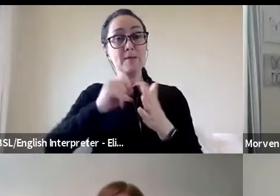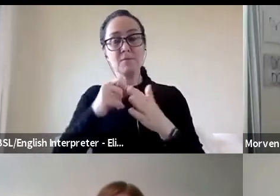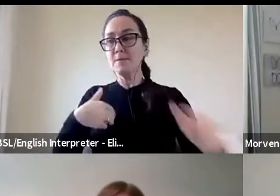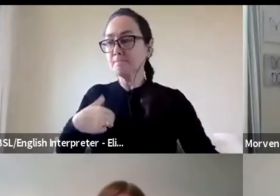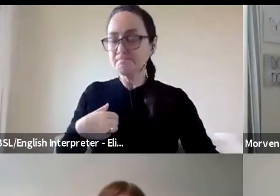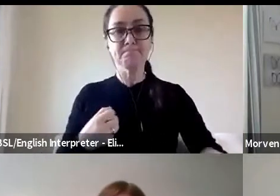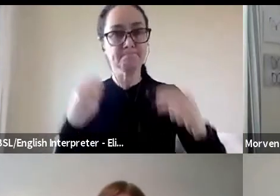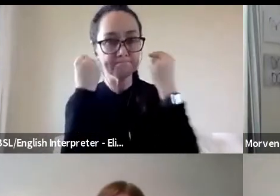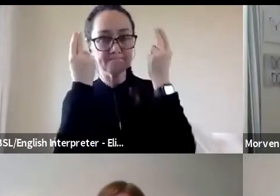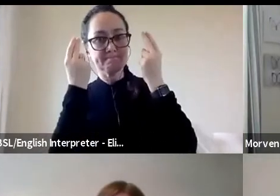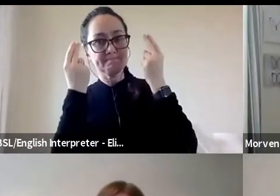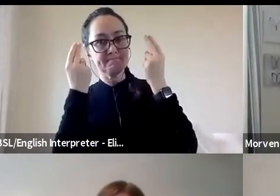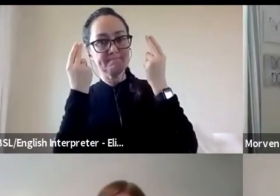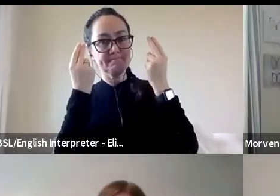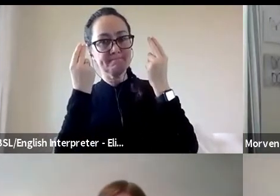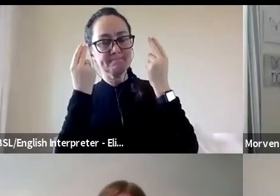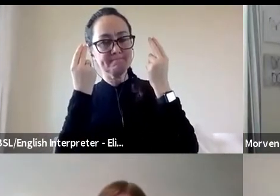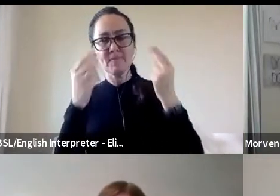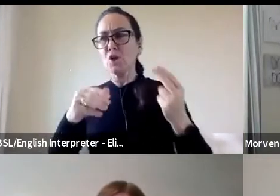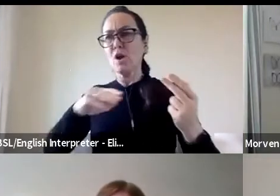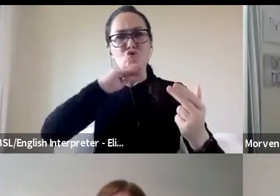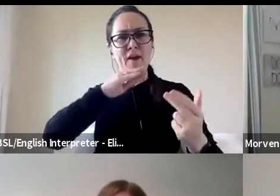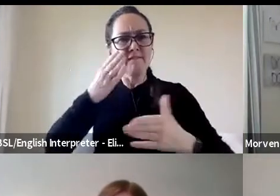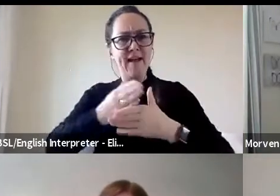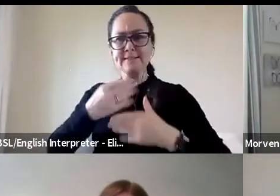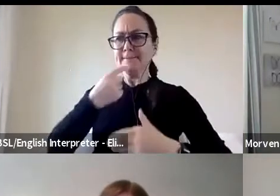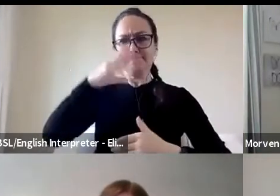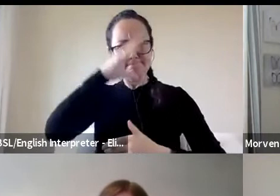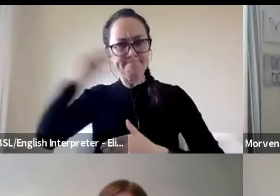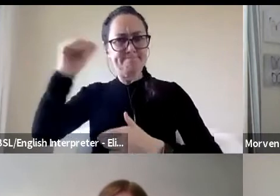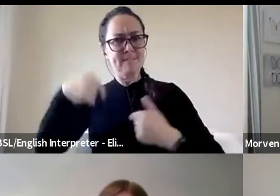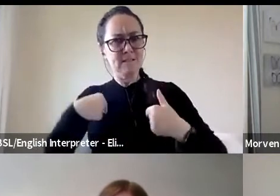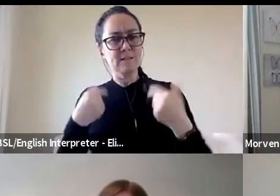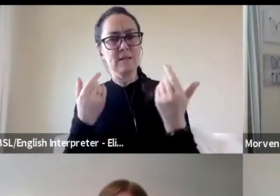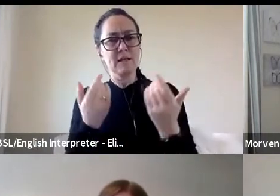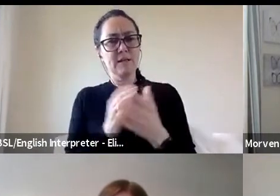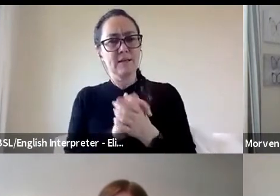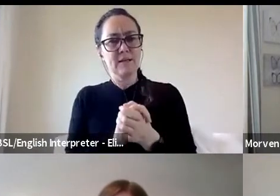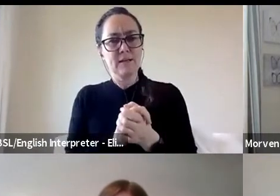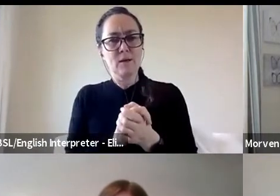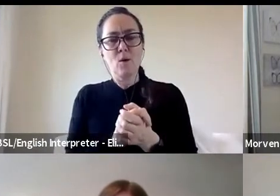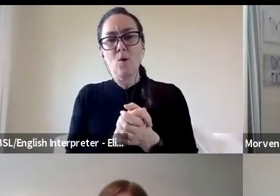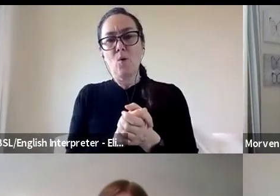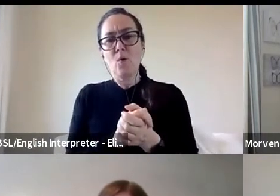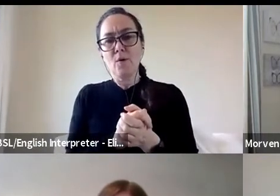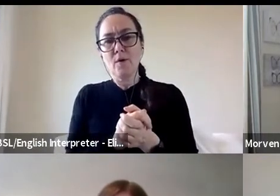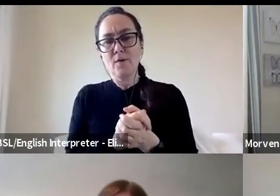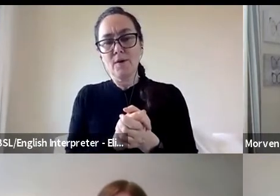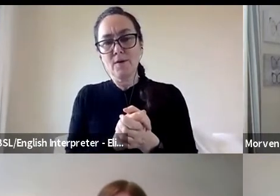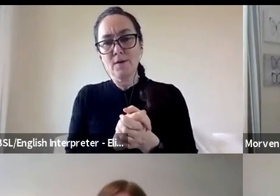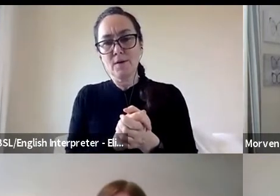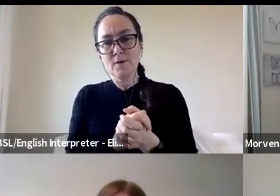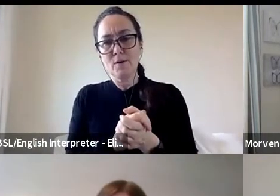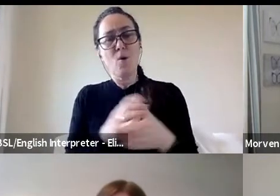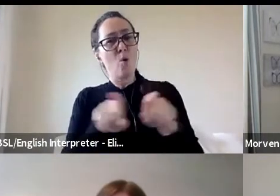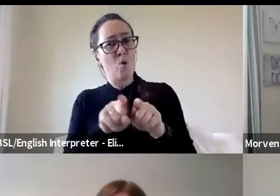out when we don't have enough action, and when there's a gap between our rhetoric